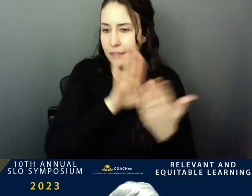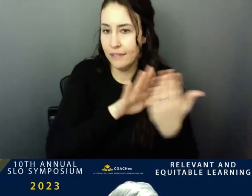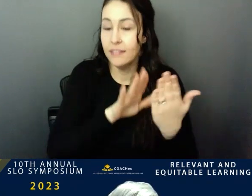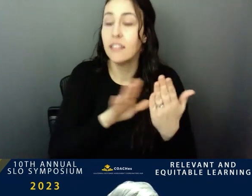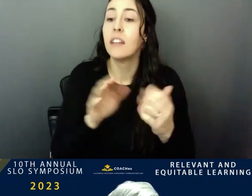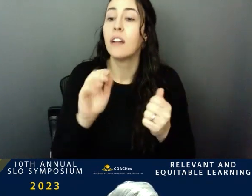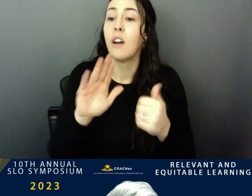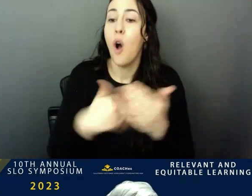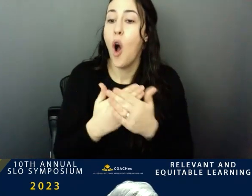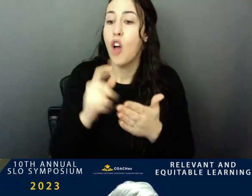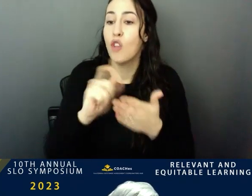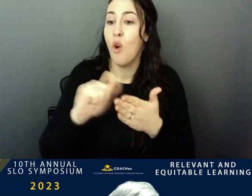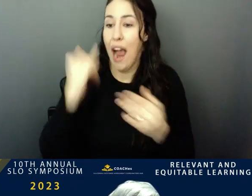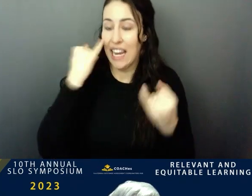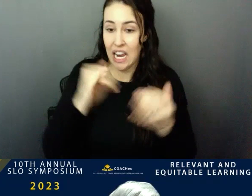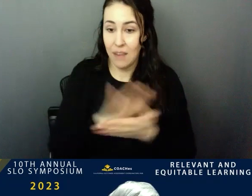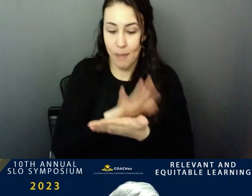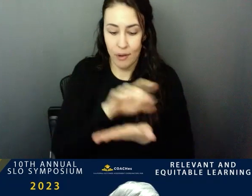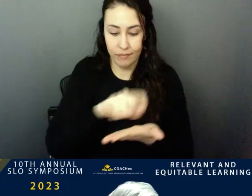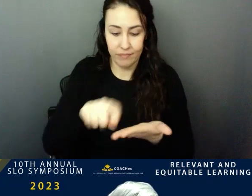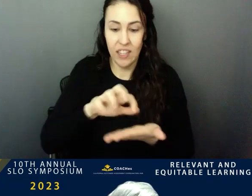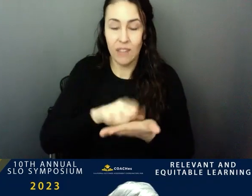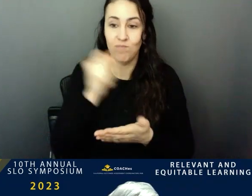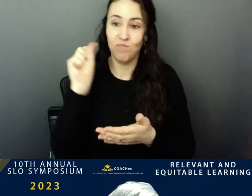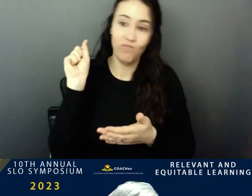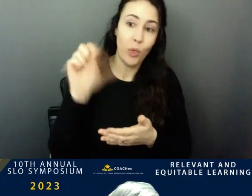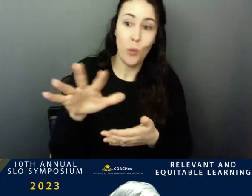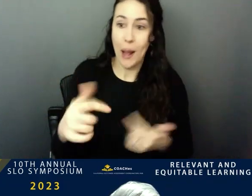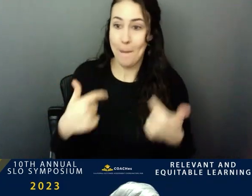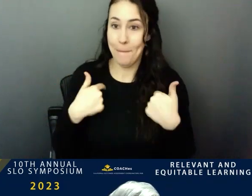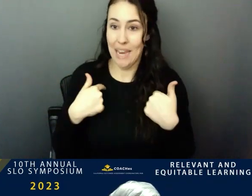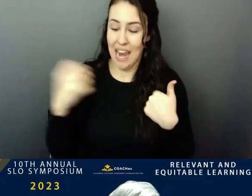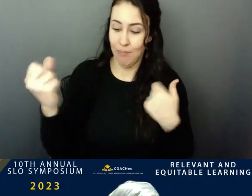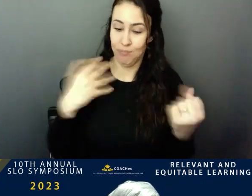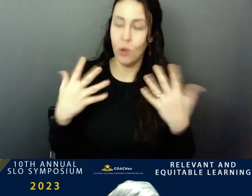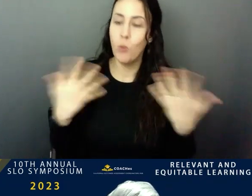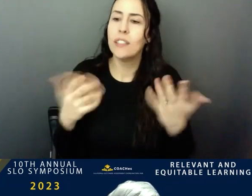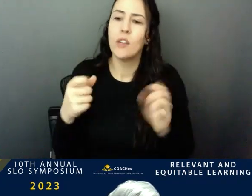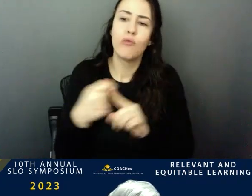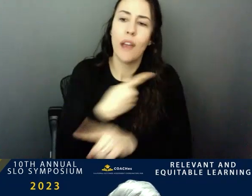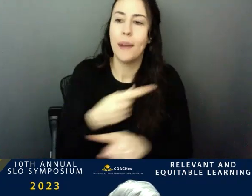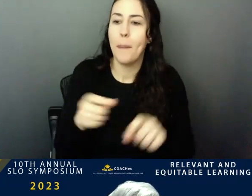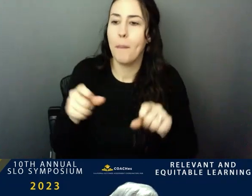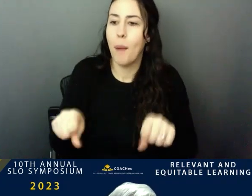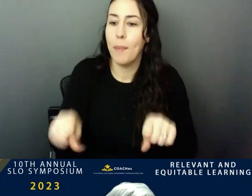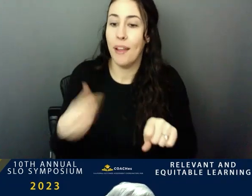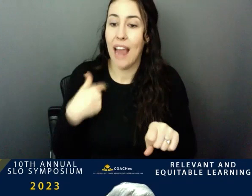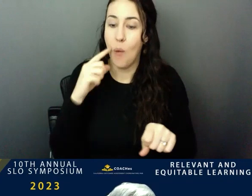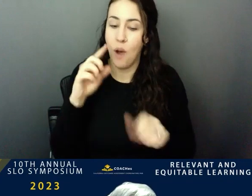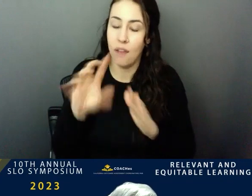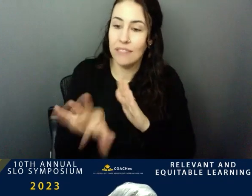and threw it at me, the instructor. And what was the random probability that I would select what topic we would talk about?